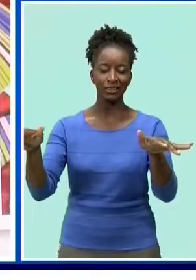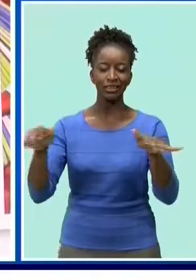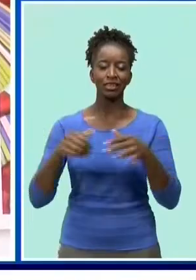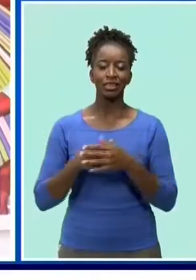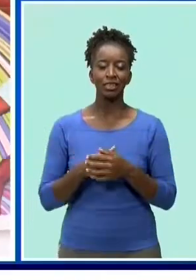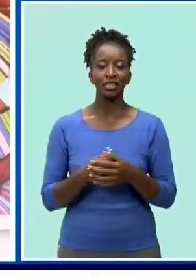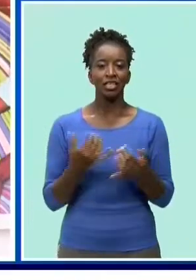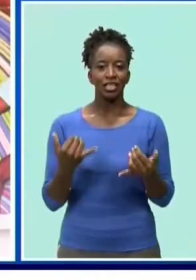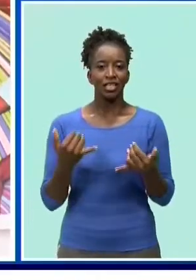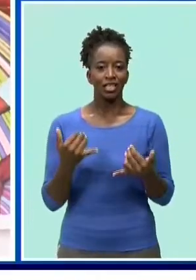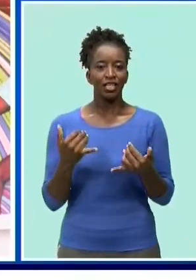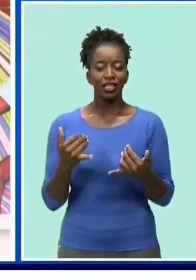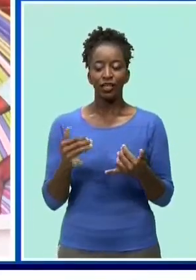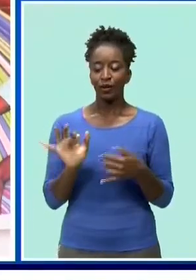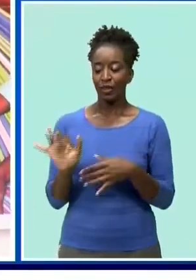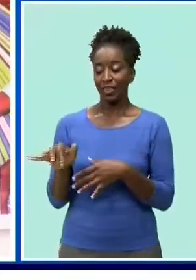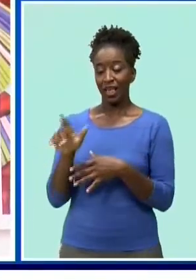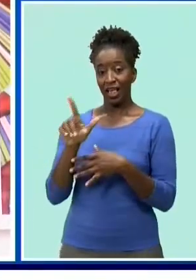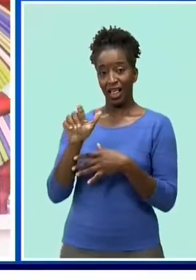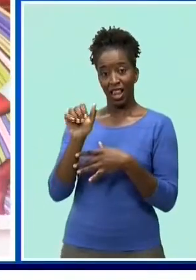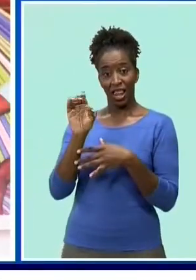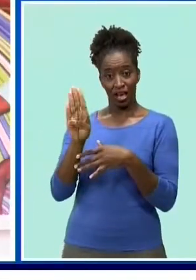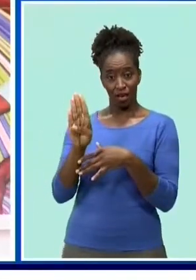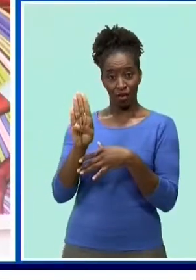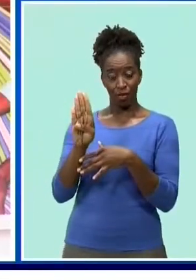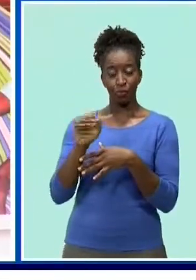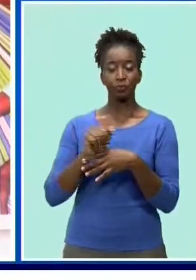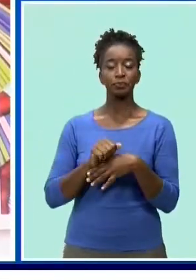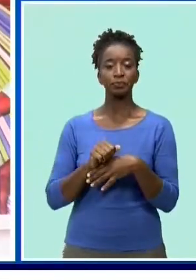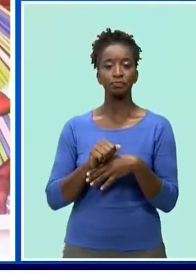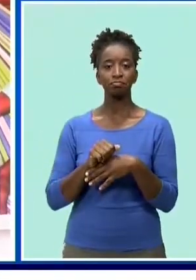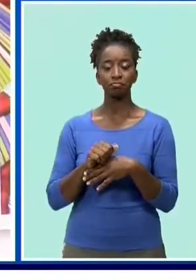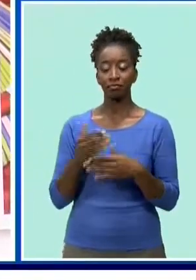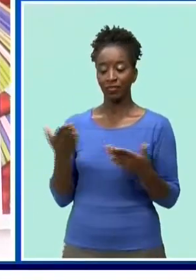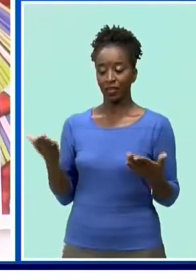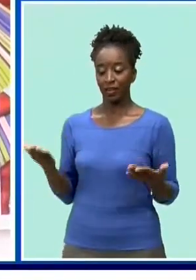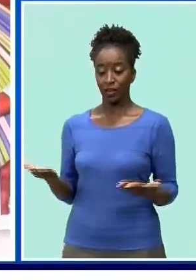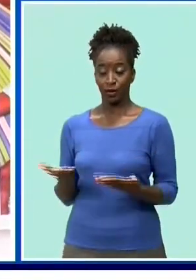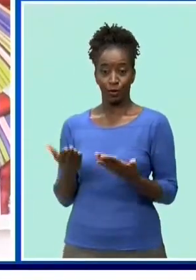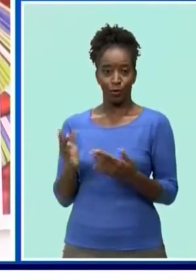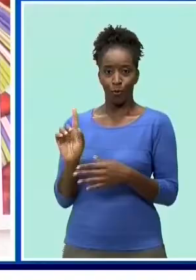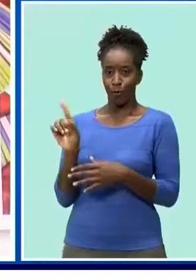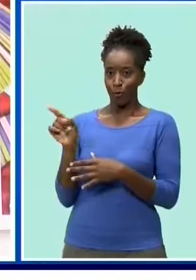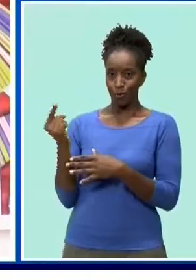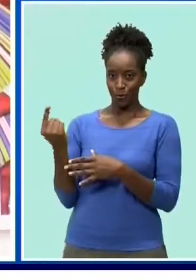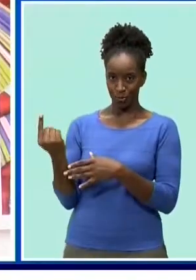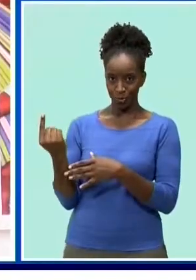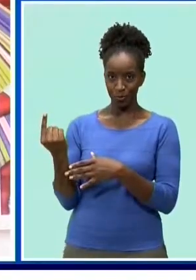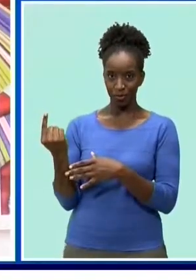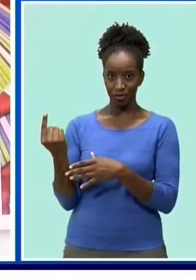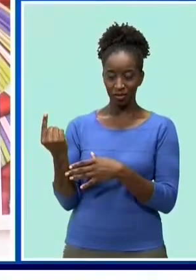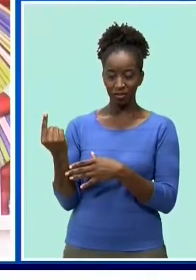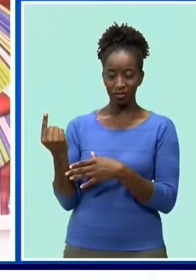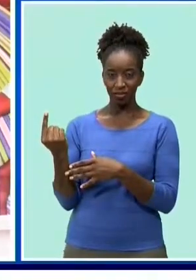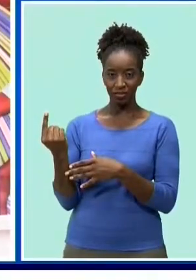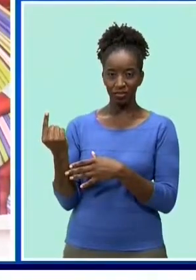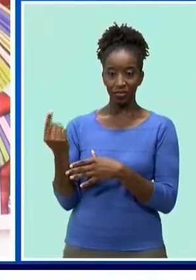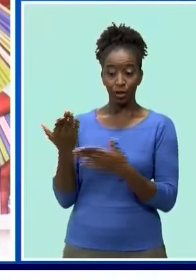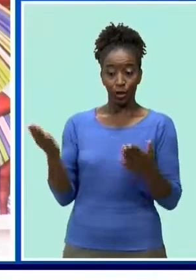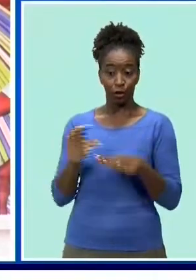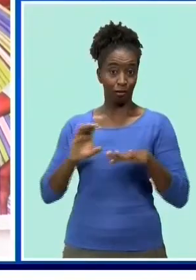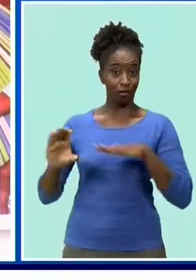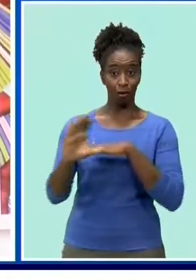the Caribbean Public Health Agency, CARFA, the only facility at this time in the region where